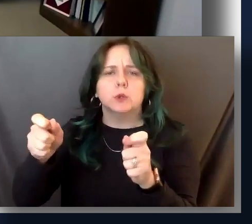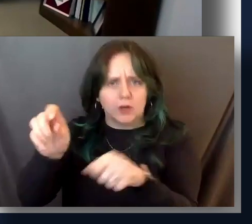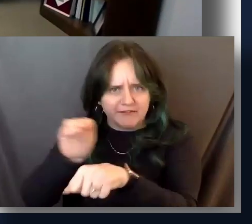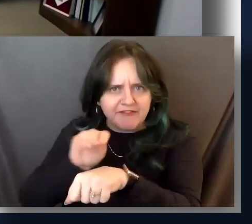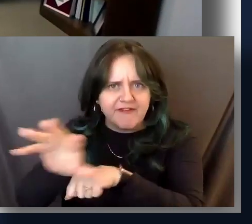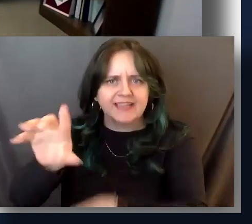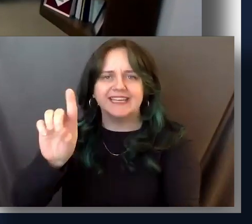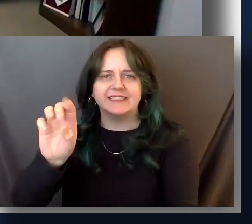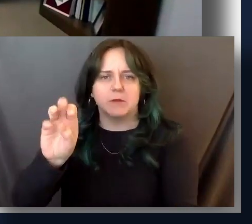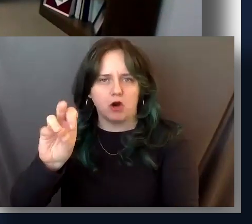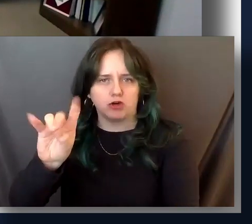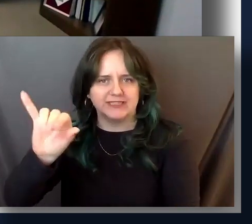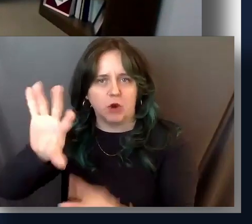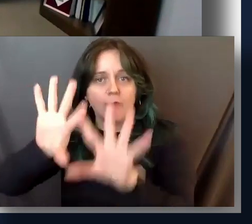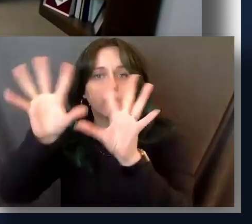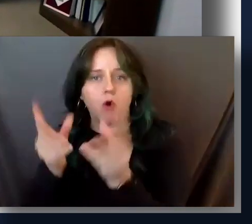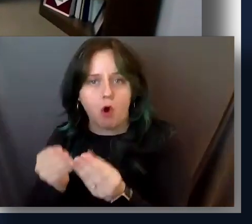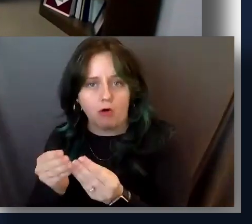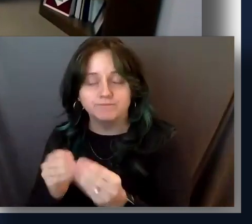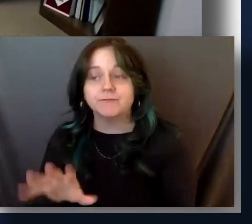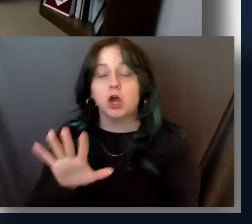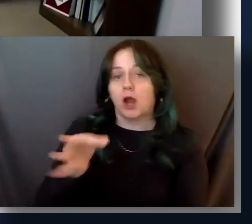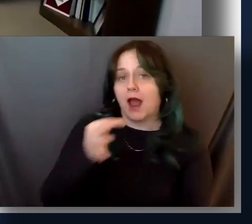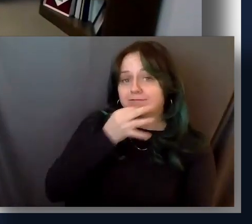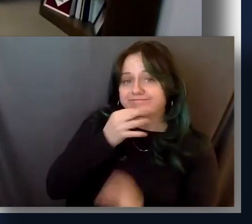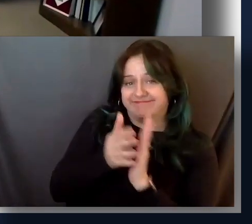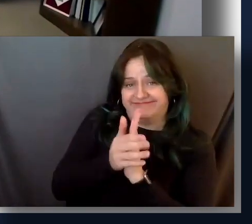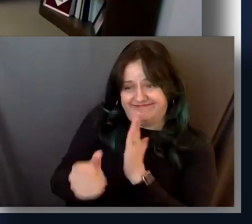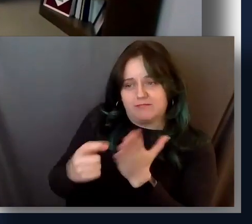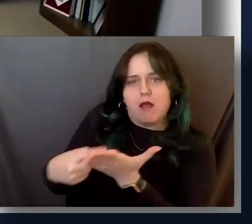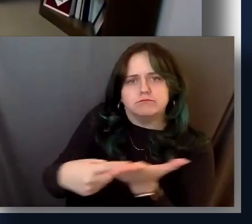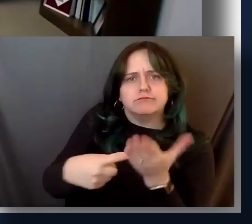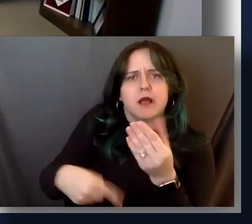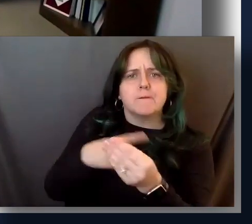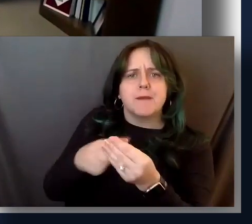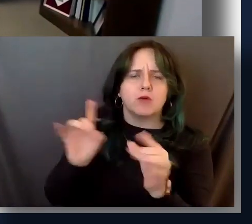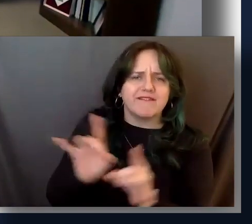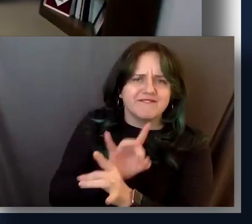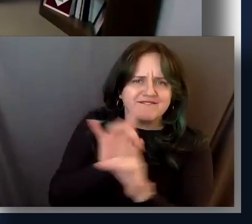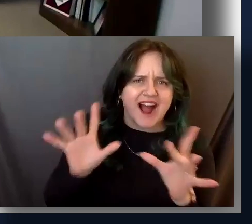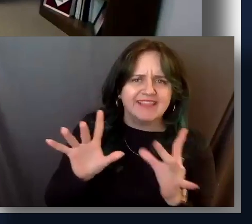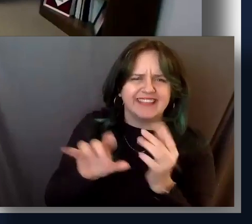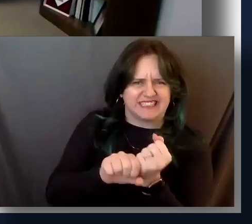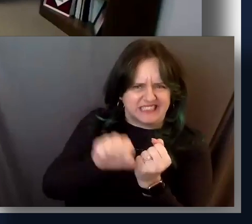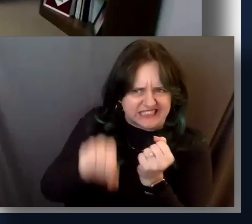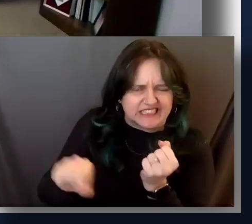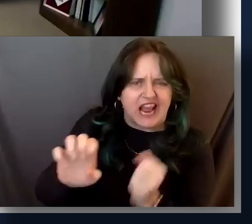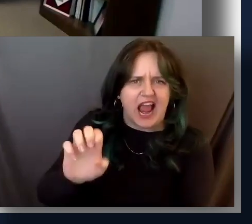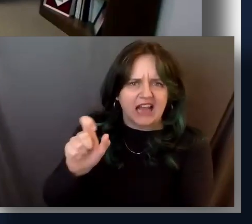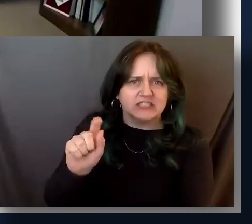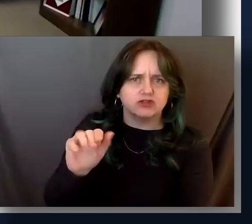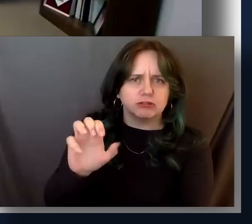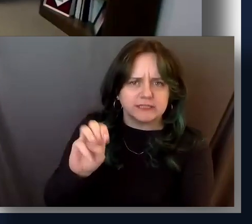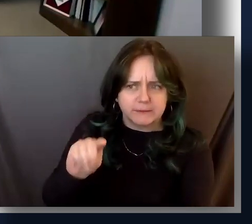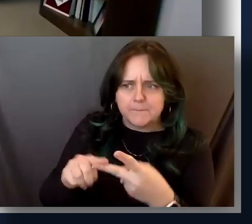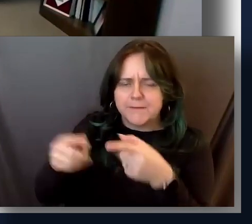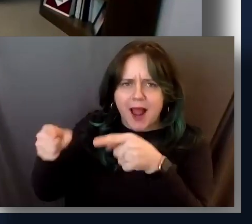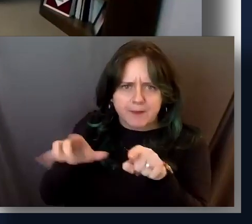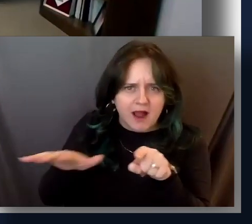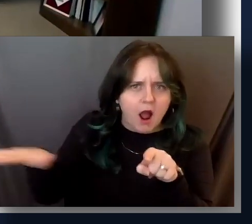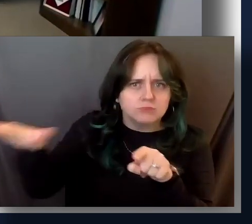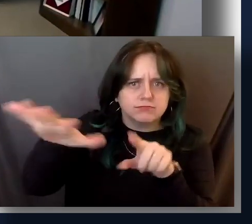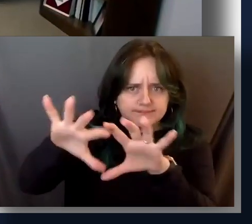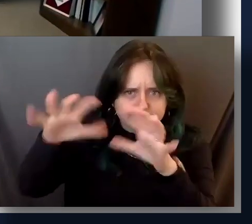and its effects on democracy. Her expertise on the rise in violent extremism and political violence around